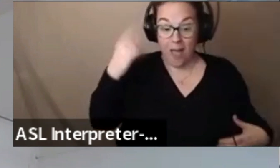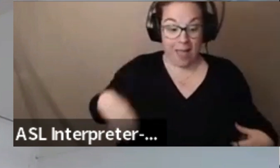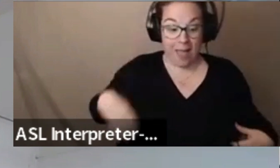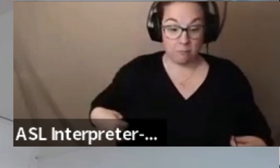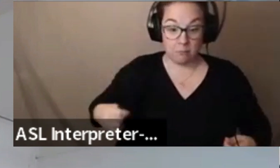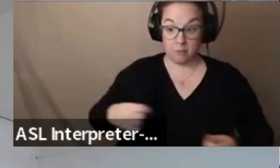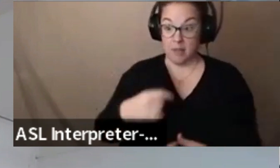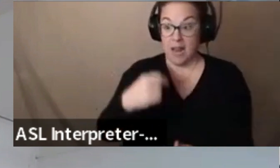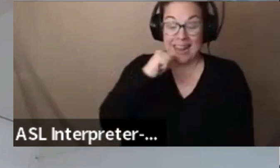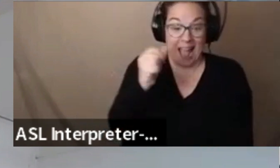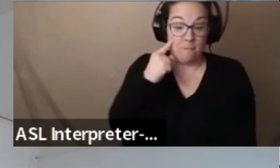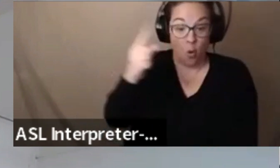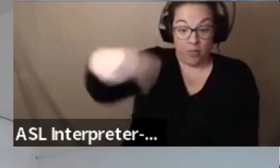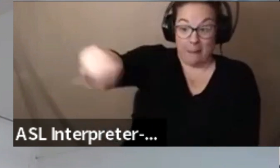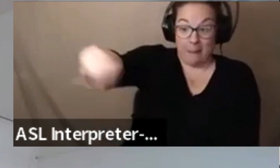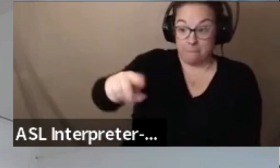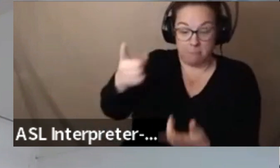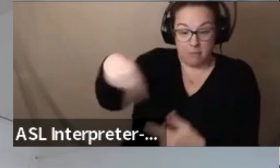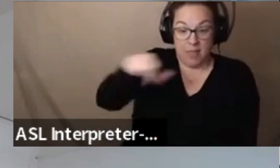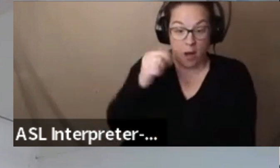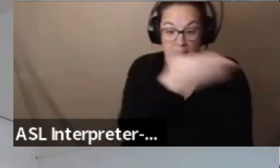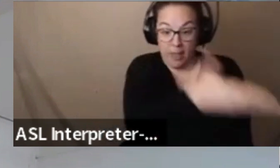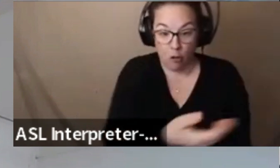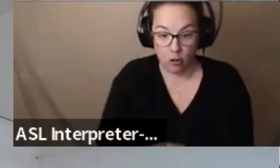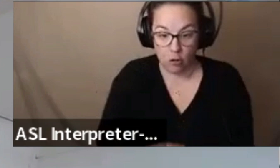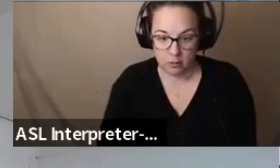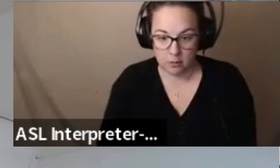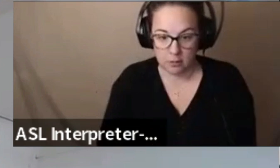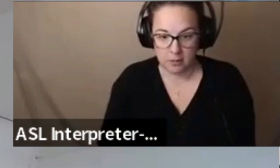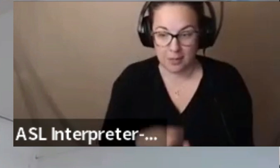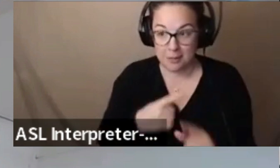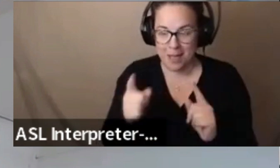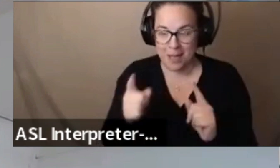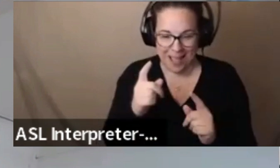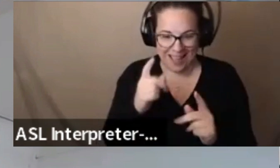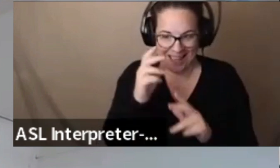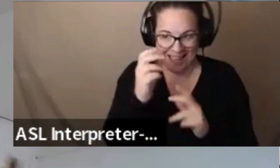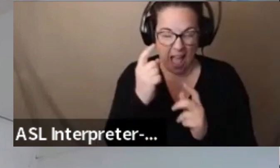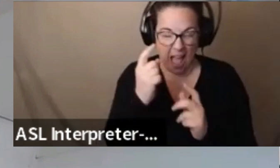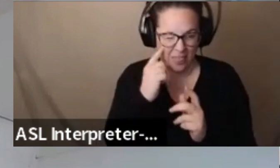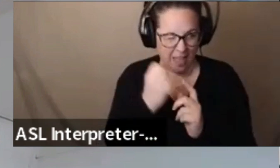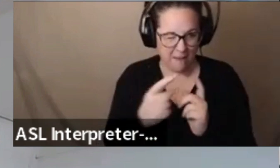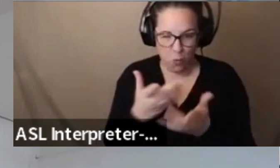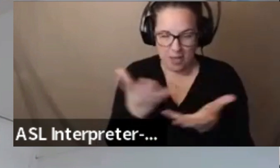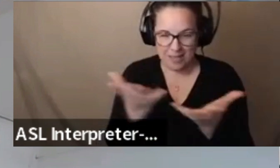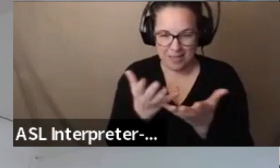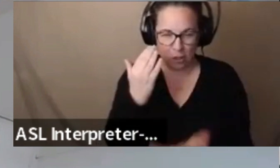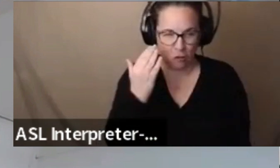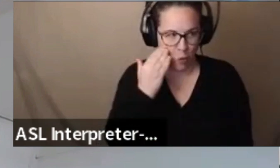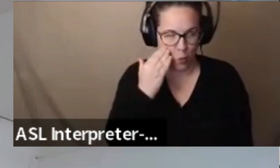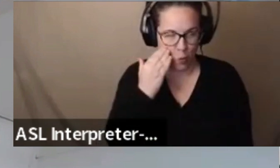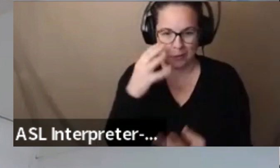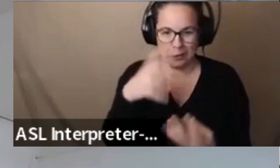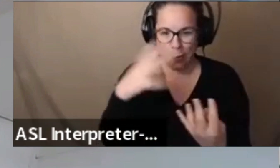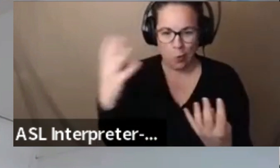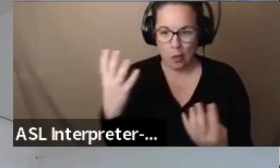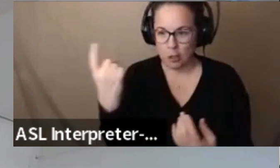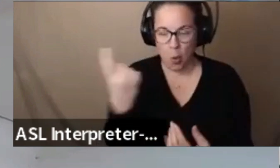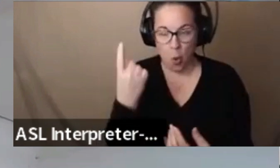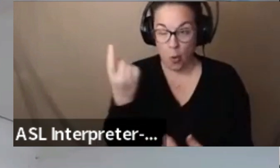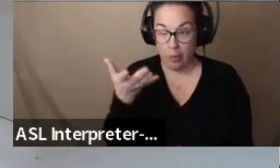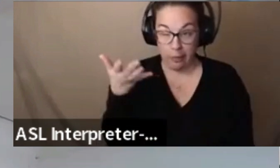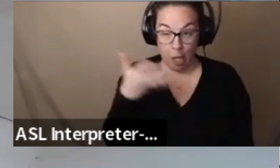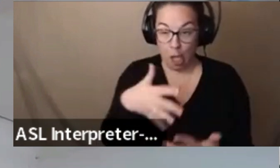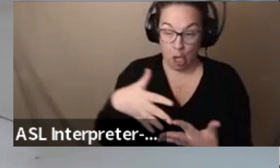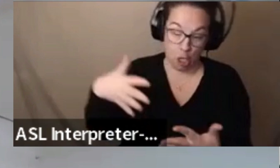weren't there. But I think everyone in this room knows it's always existed, and that queerness has always been there. And you only have to look at